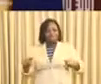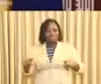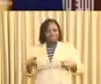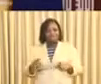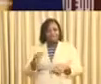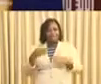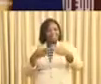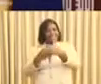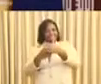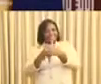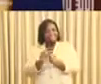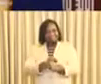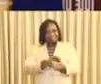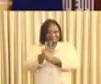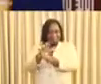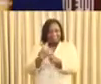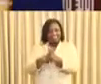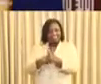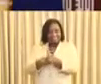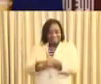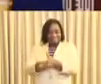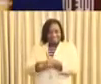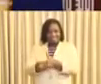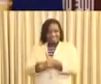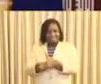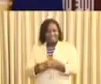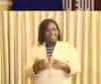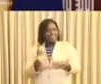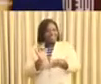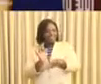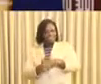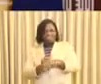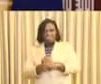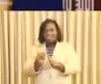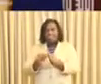coronavirus that is affecting all parts of the world, including our own.